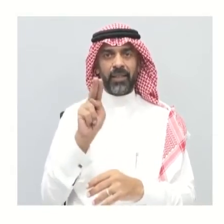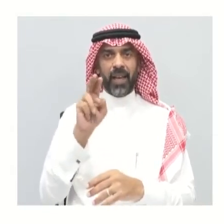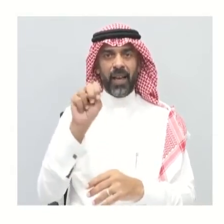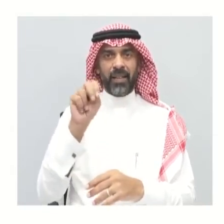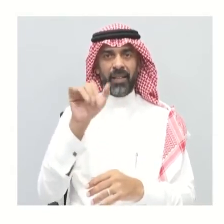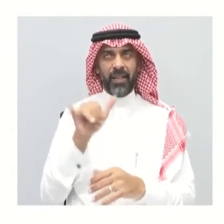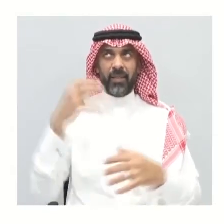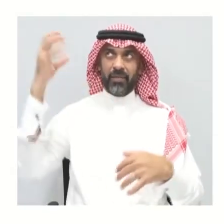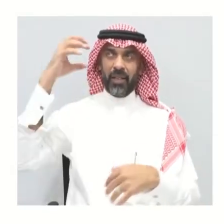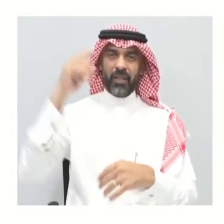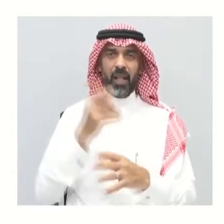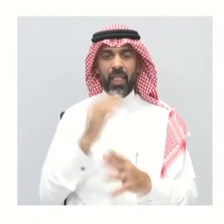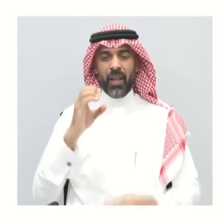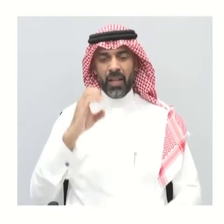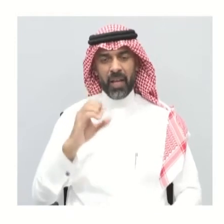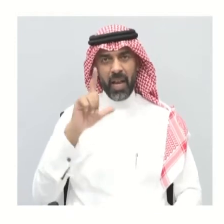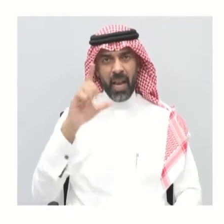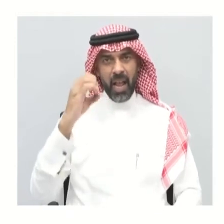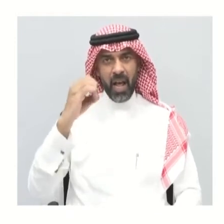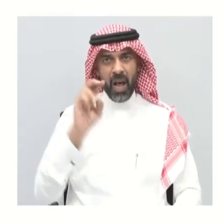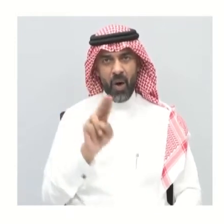It's cloudy today.